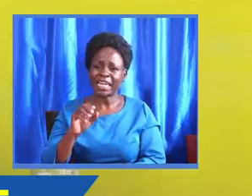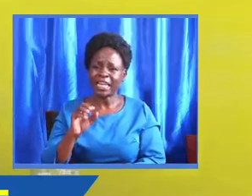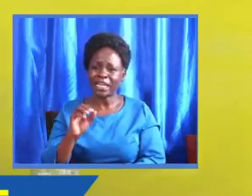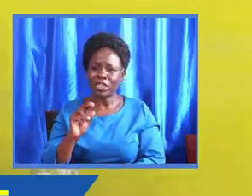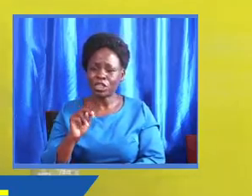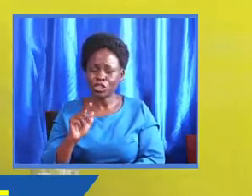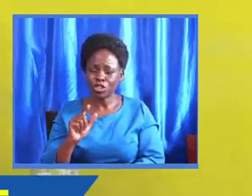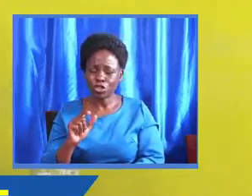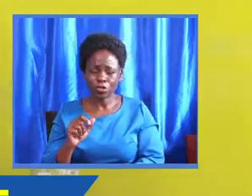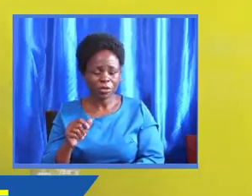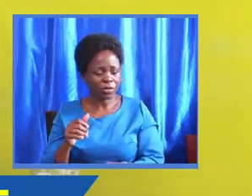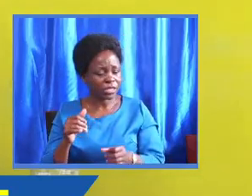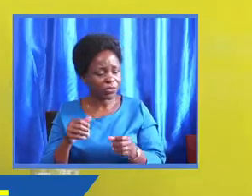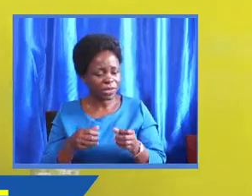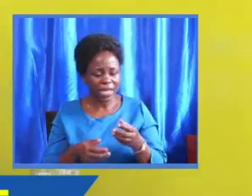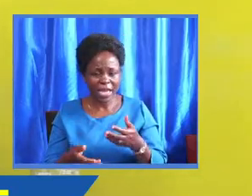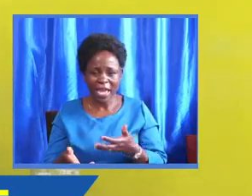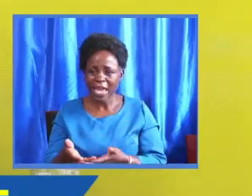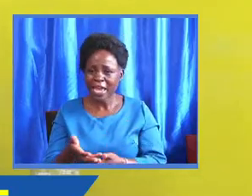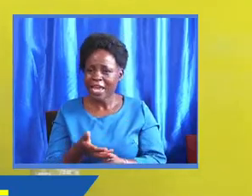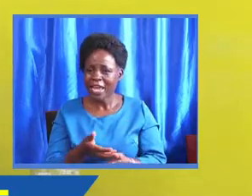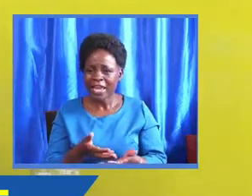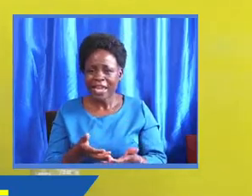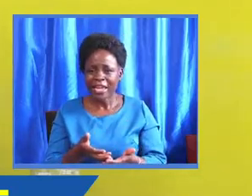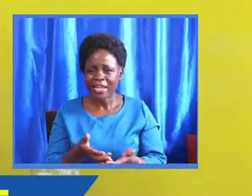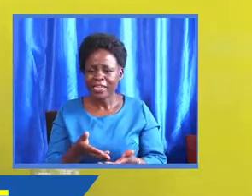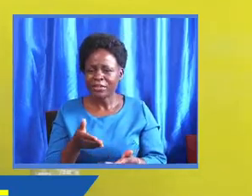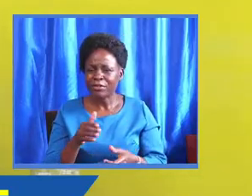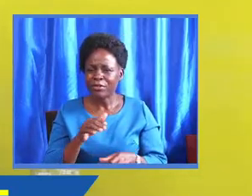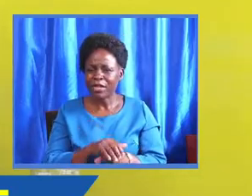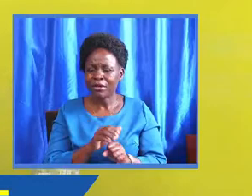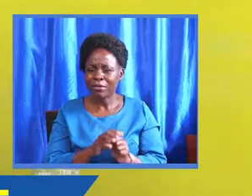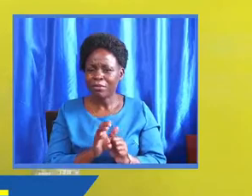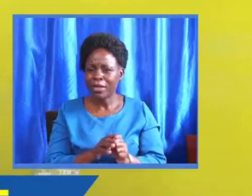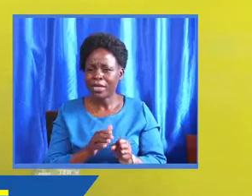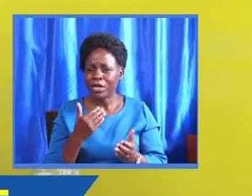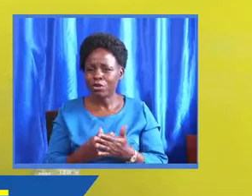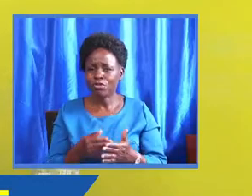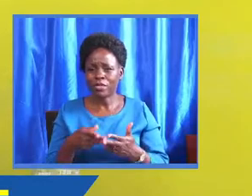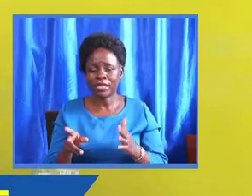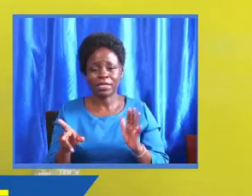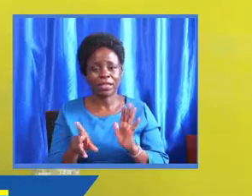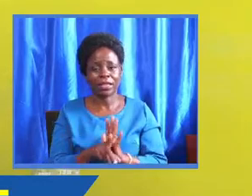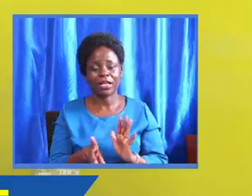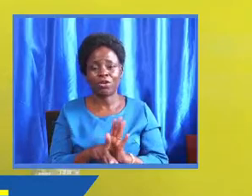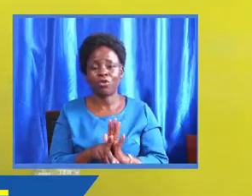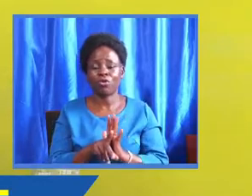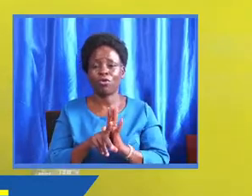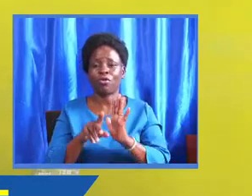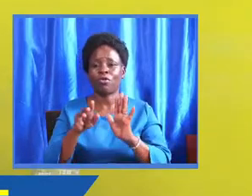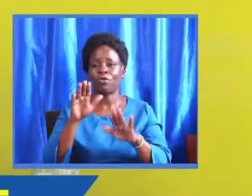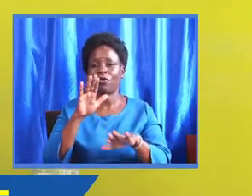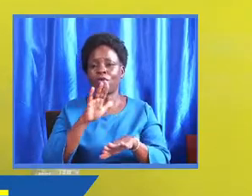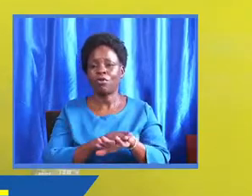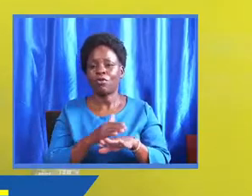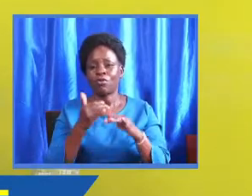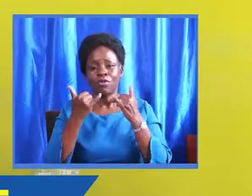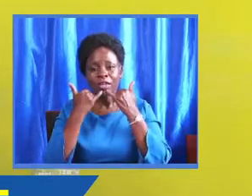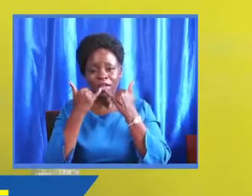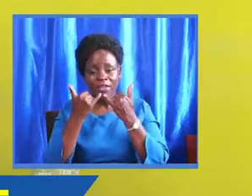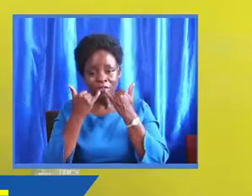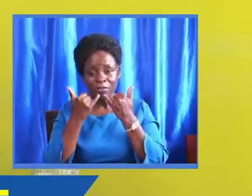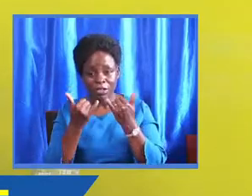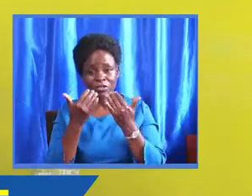haven't yet engaged in REITs. I think we've made a good start. The law on the formation of REITs